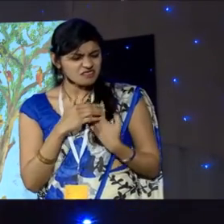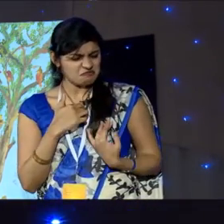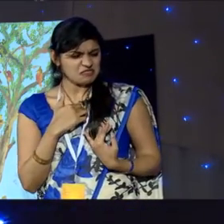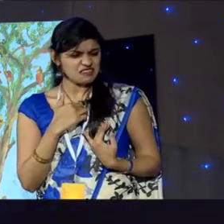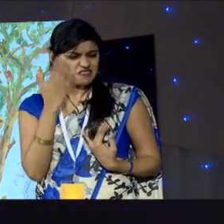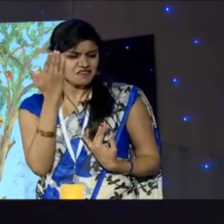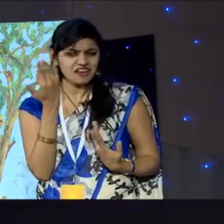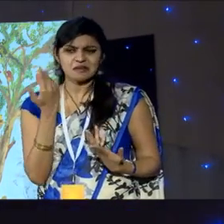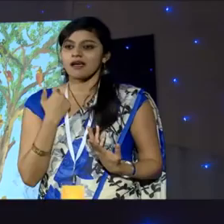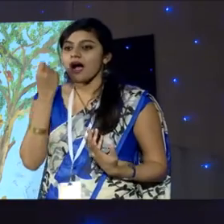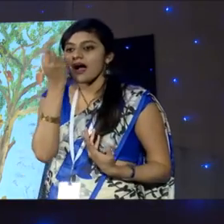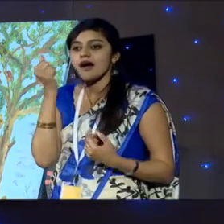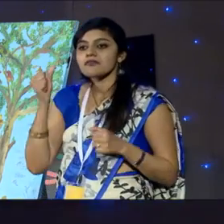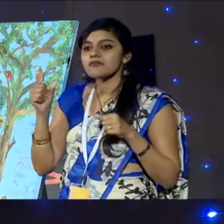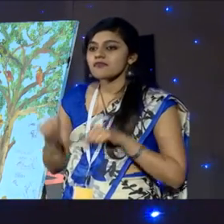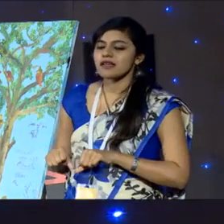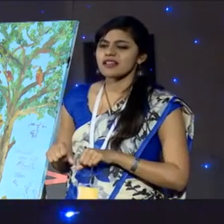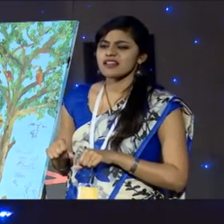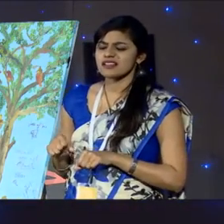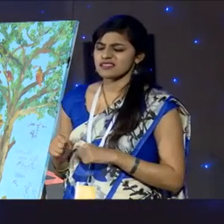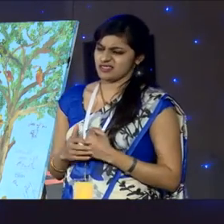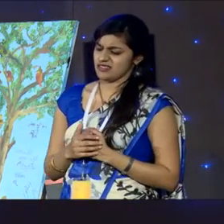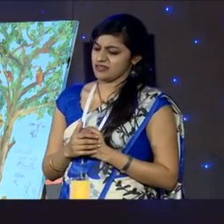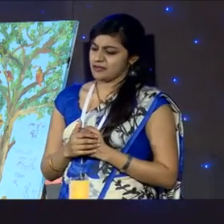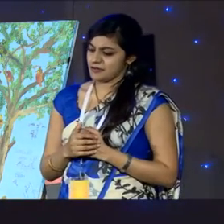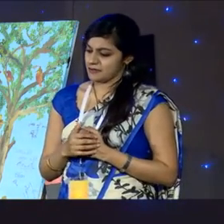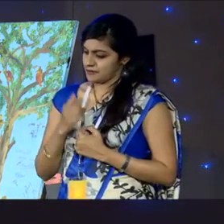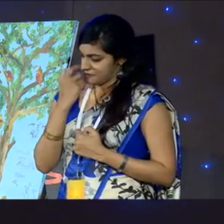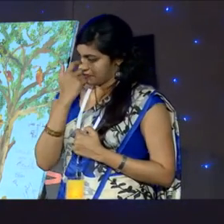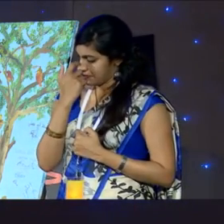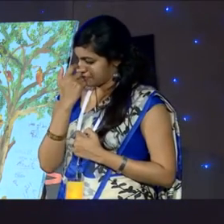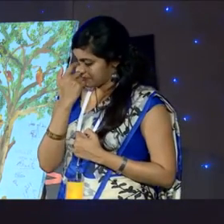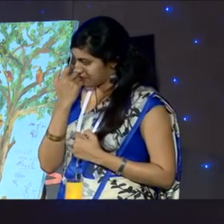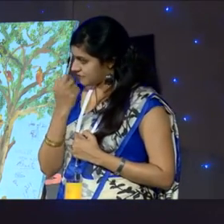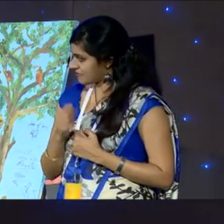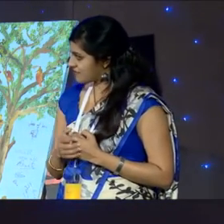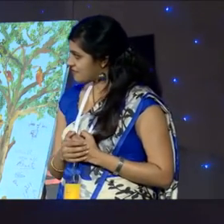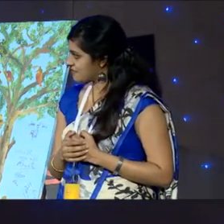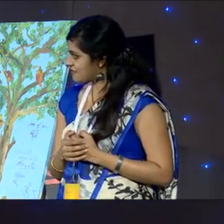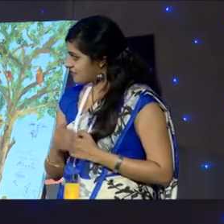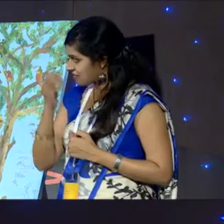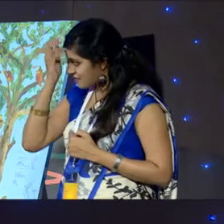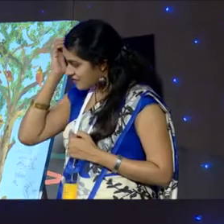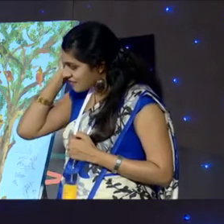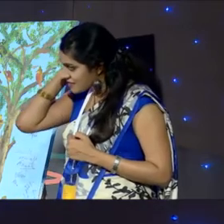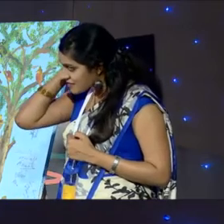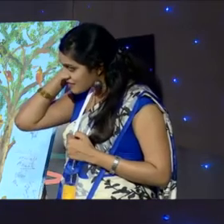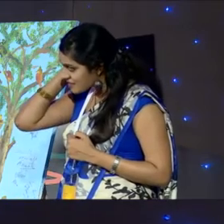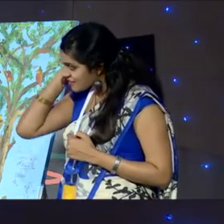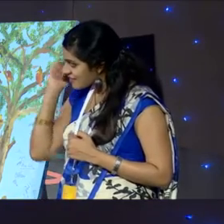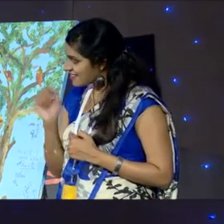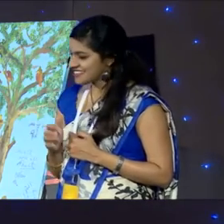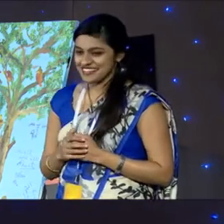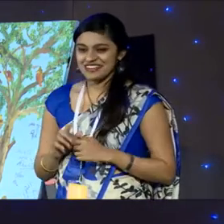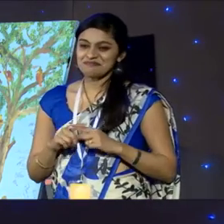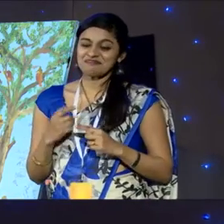out of that. And I took advantage, you know. I was like, people give me free stuff, get